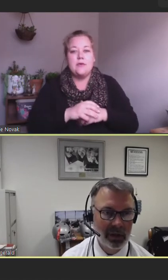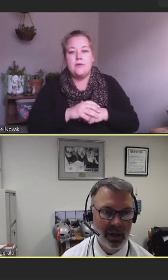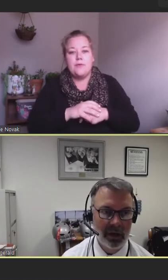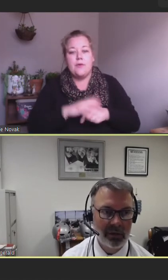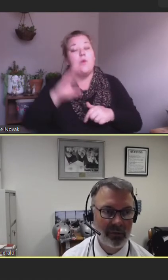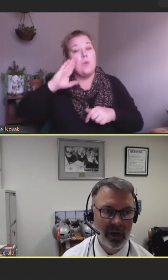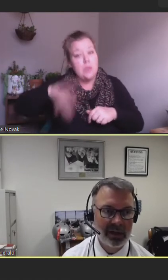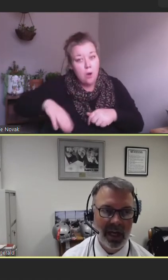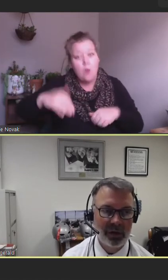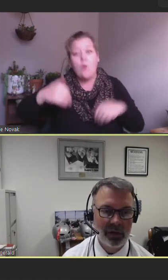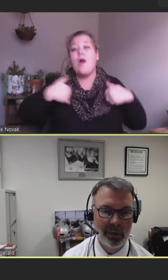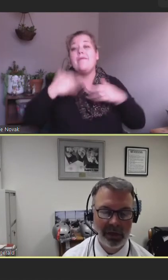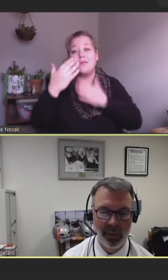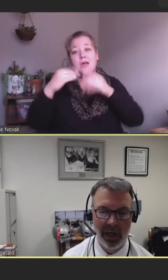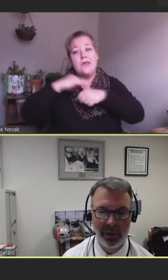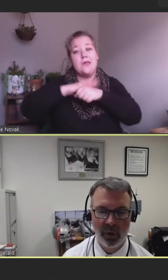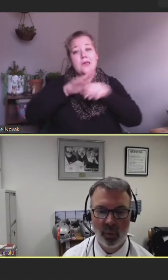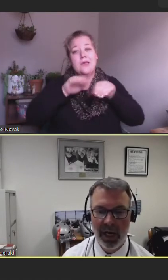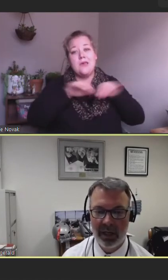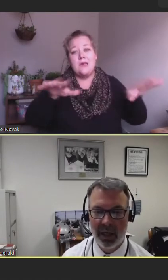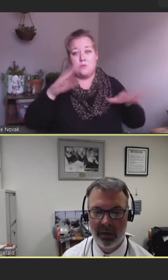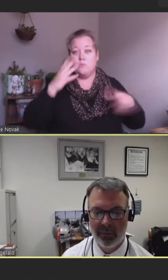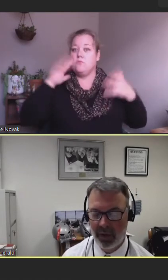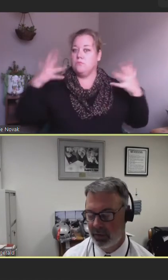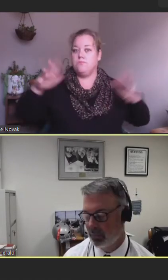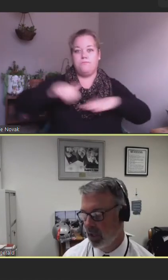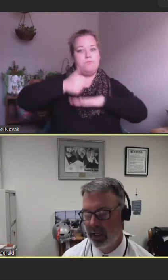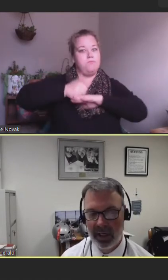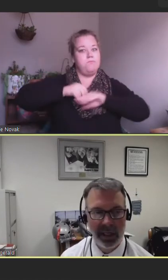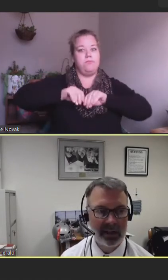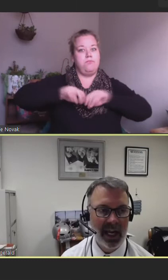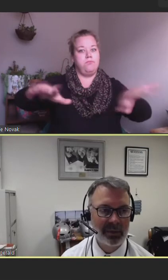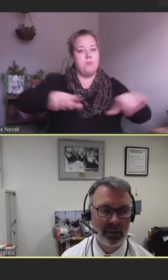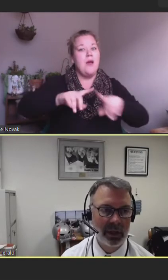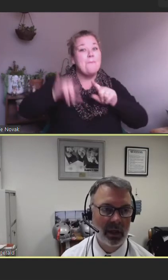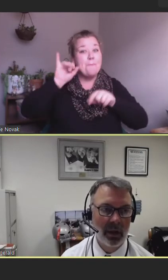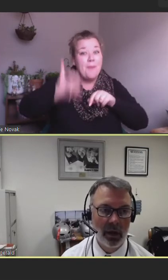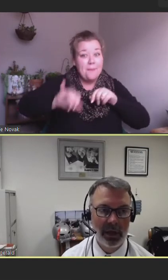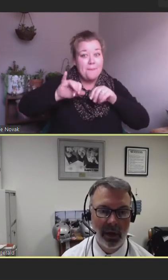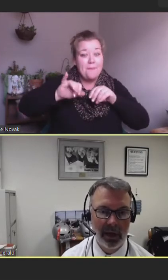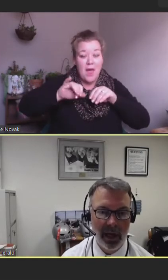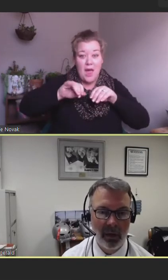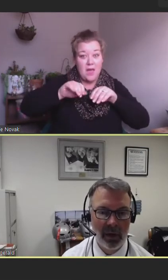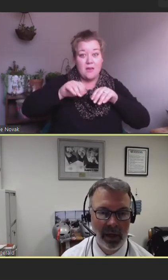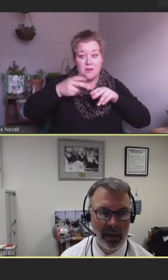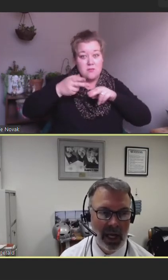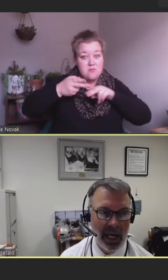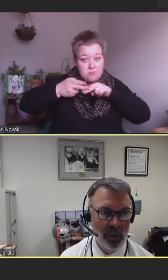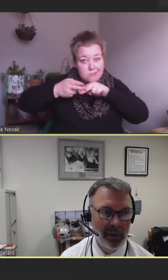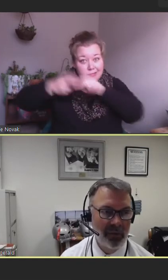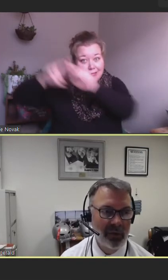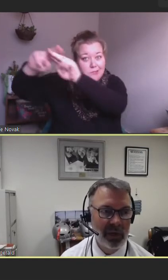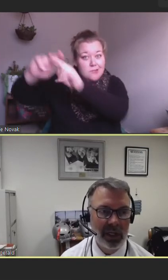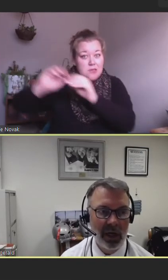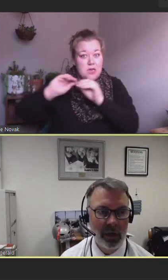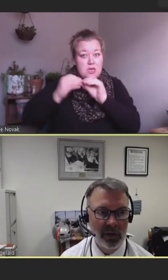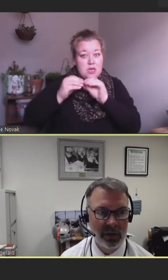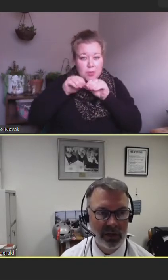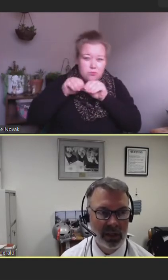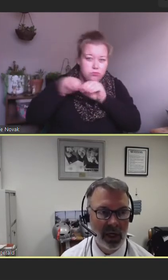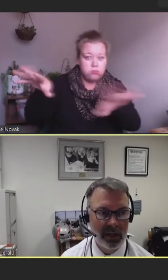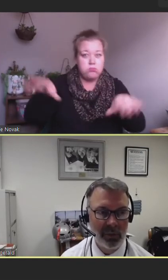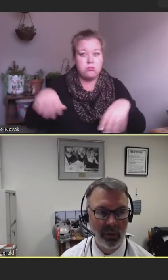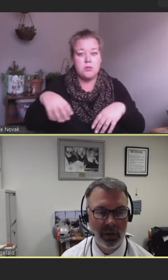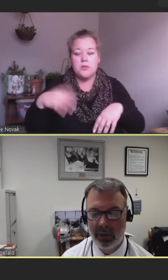community. There's already very established community spread, but the rate of spread is absolutely alarming right now. I had one of my favorite ER